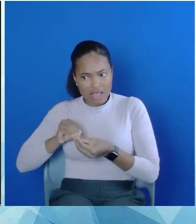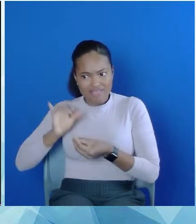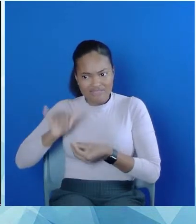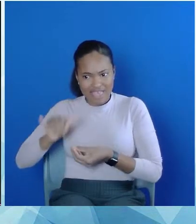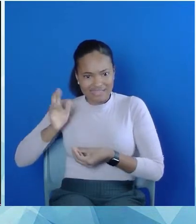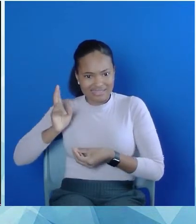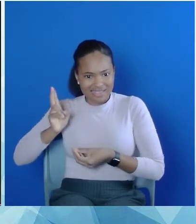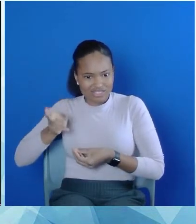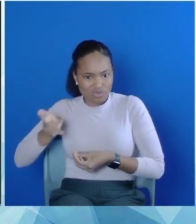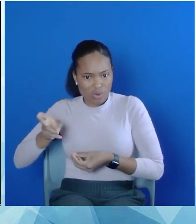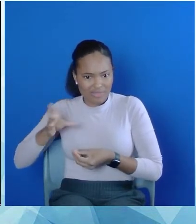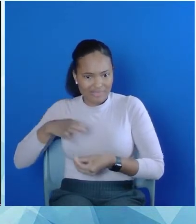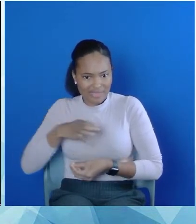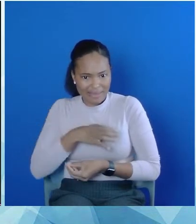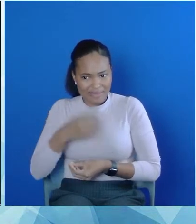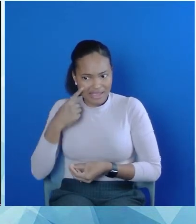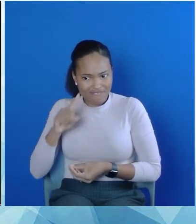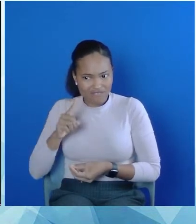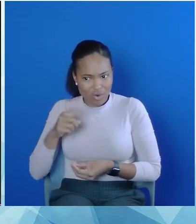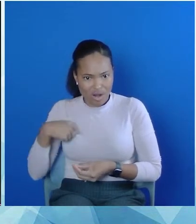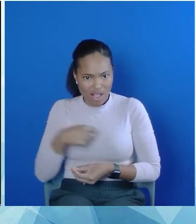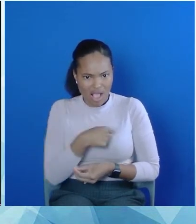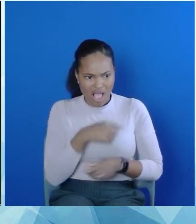transferred to this government committee,